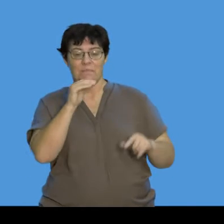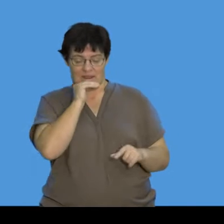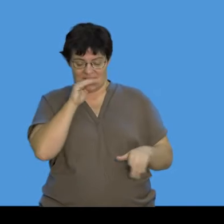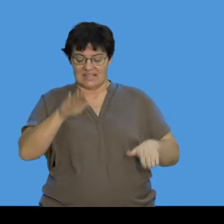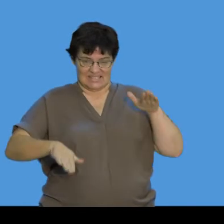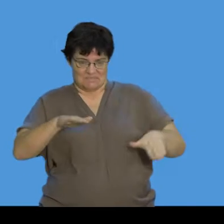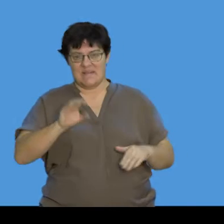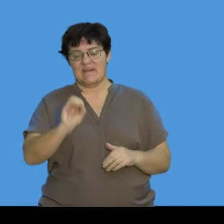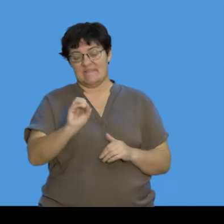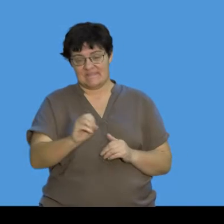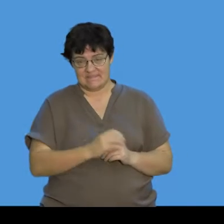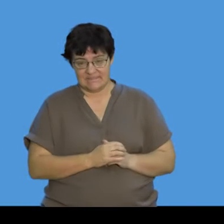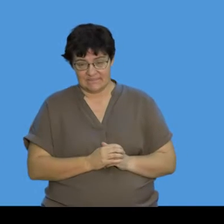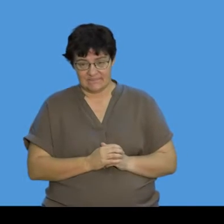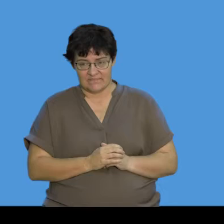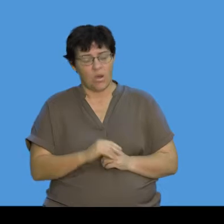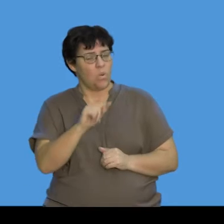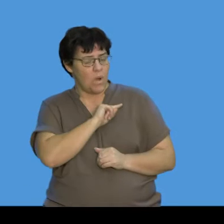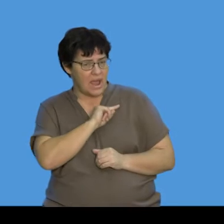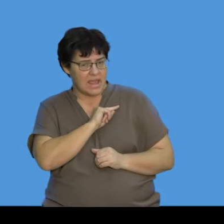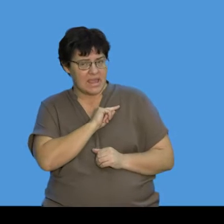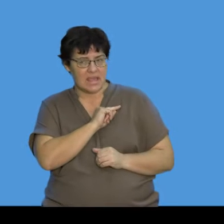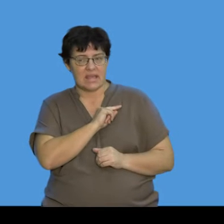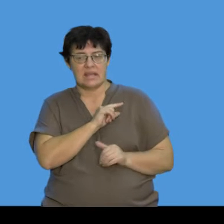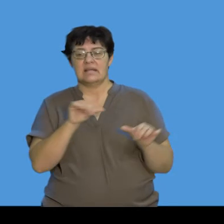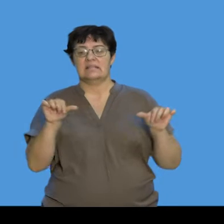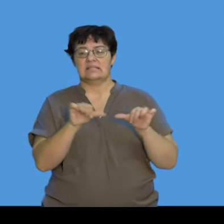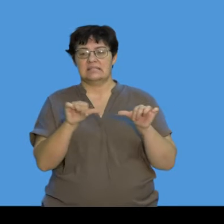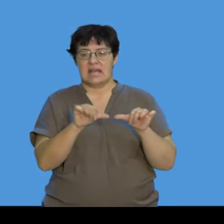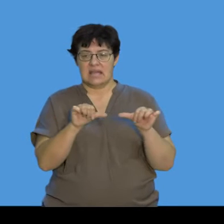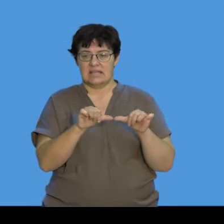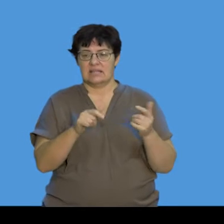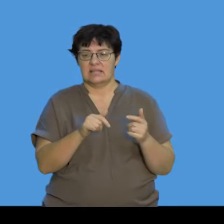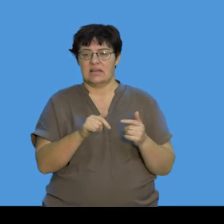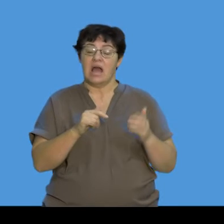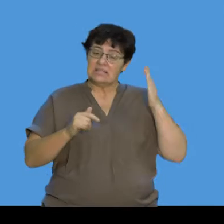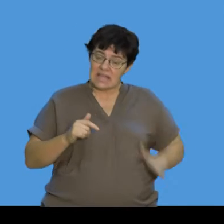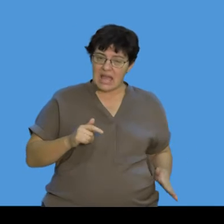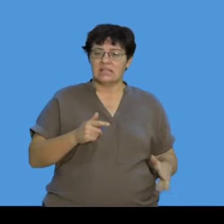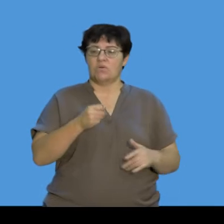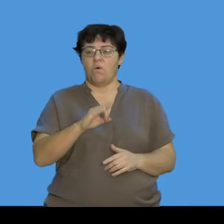other. And normally our reason is sides of triangles in proportion.